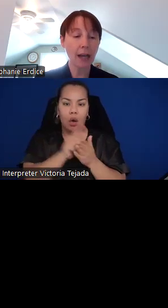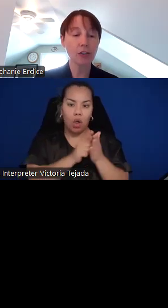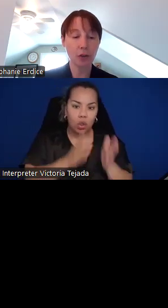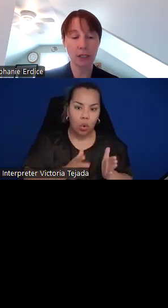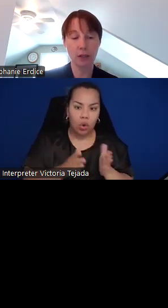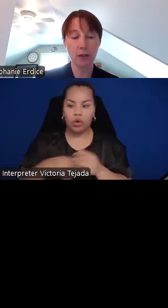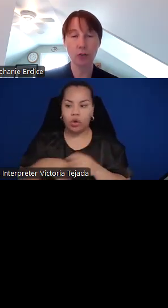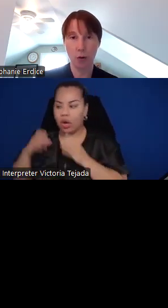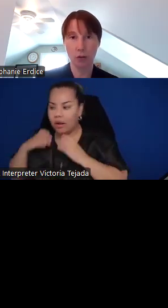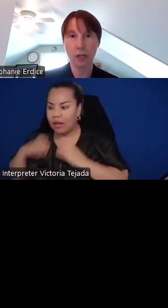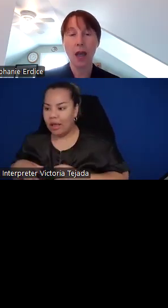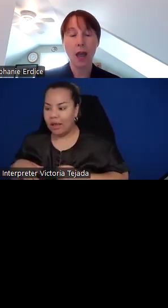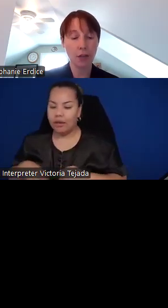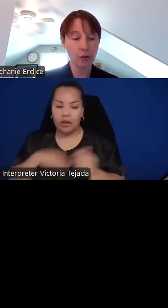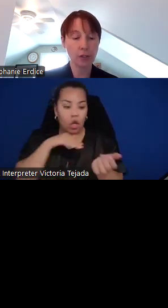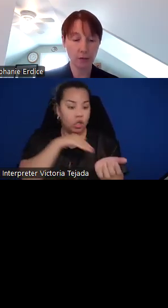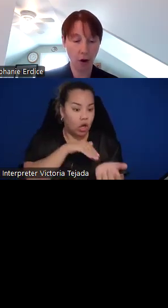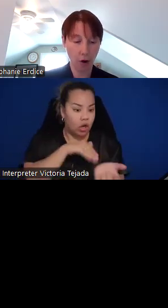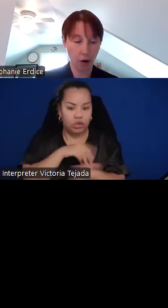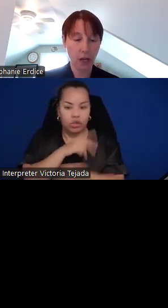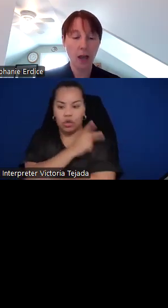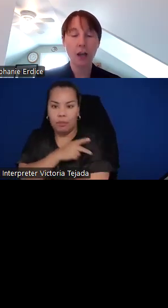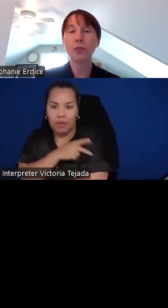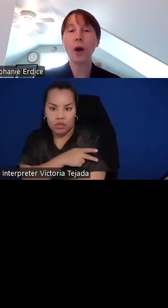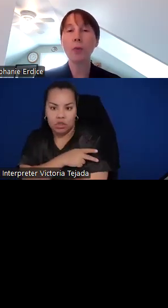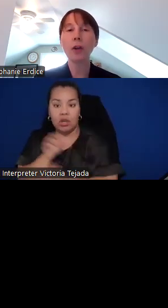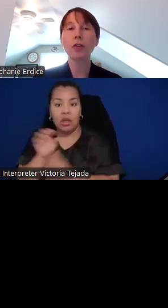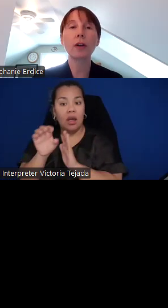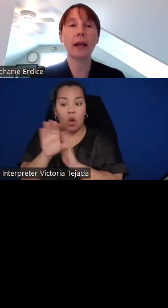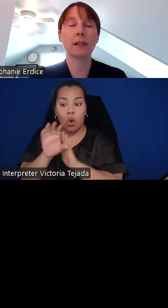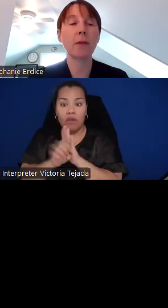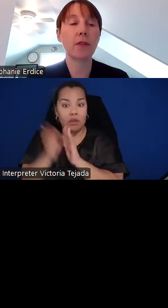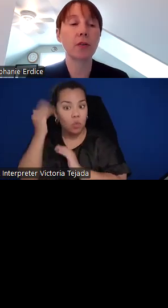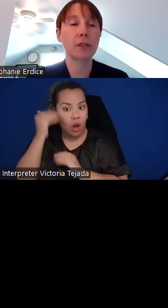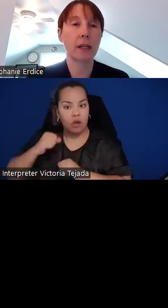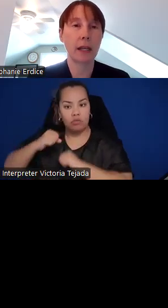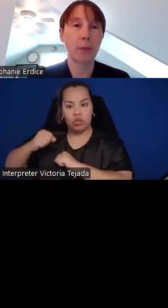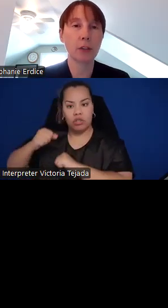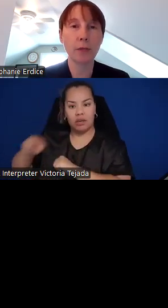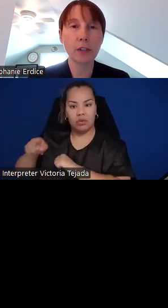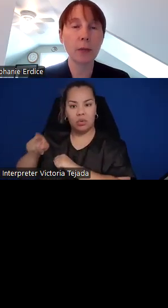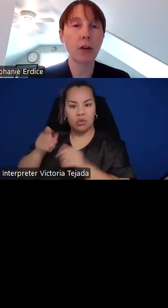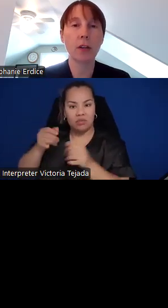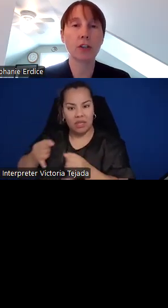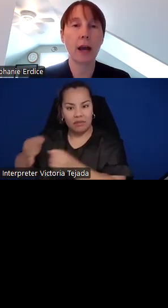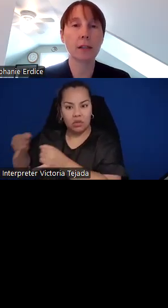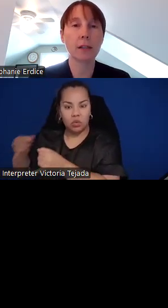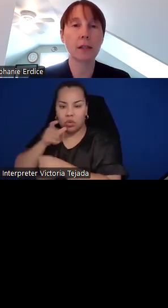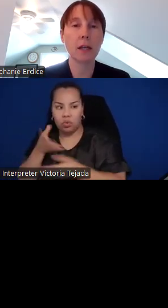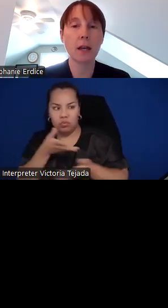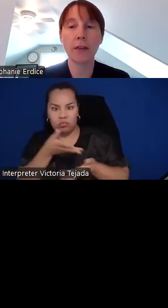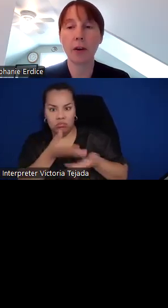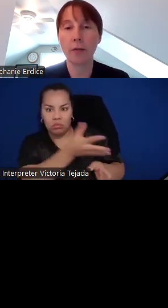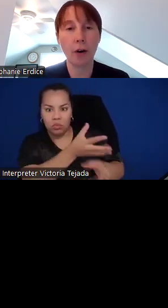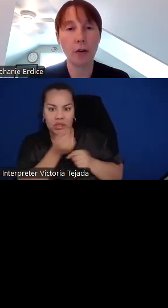help protect those individuals and those involved. So I want to look at some of those examples, but first I'm going to go to the chat